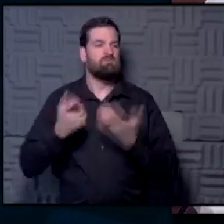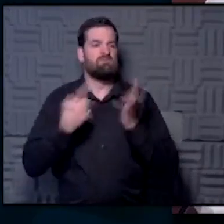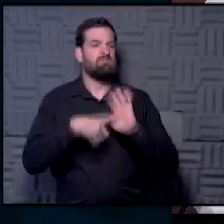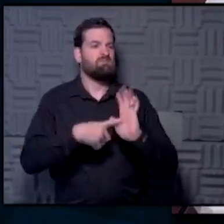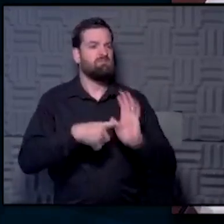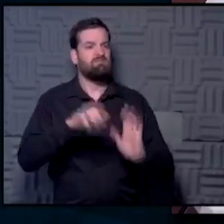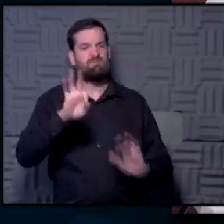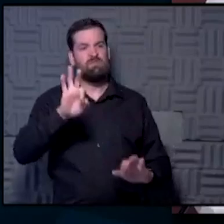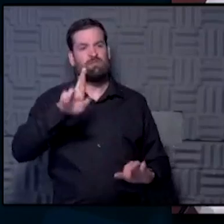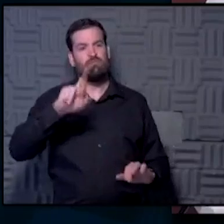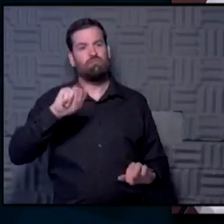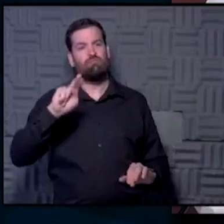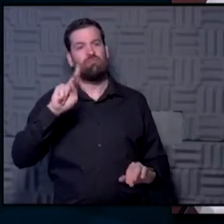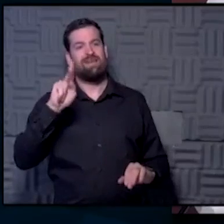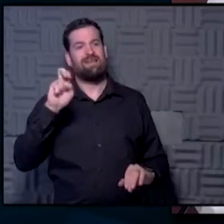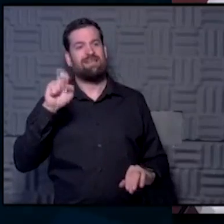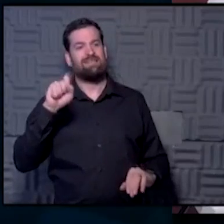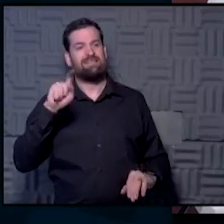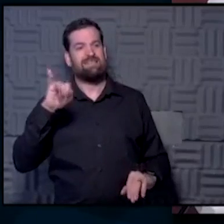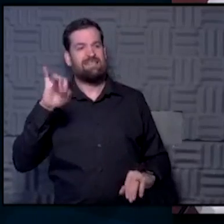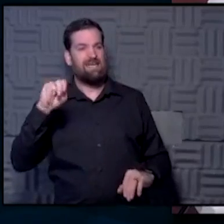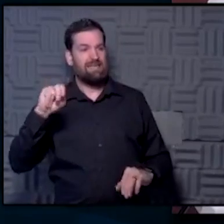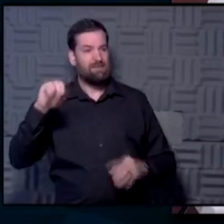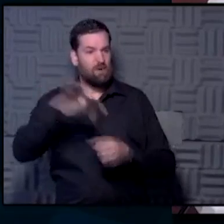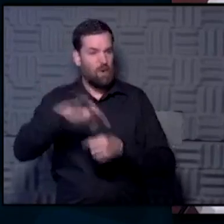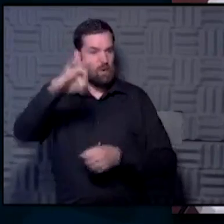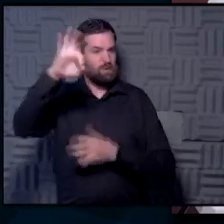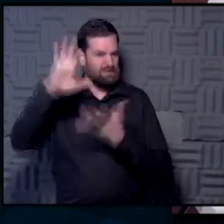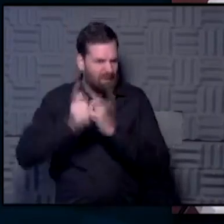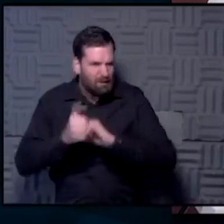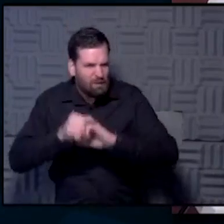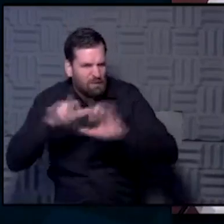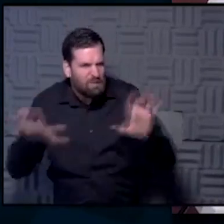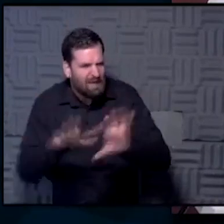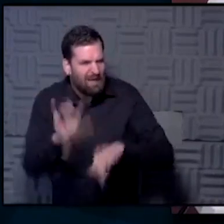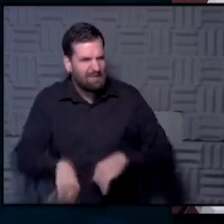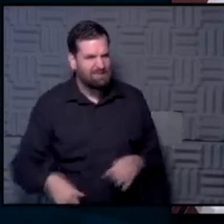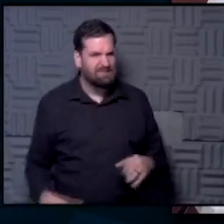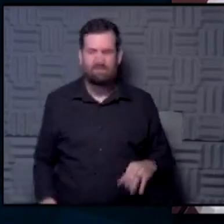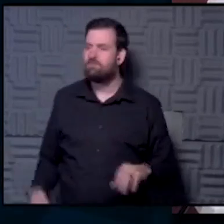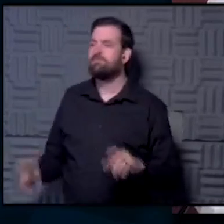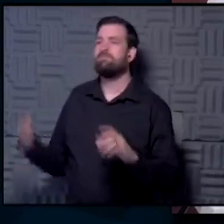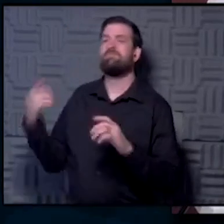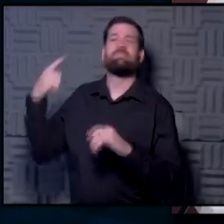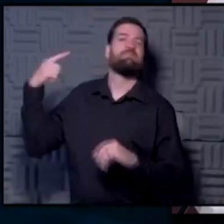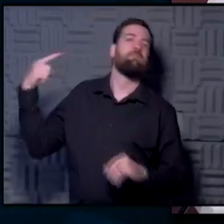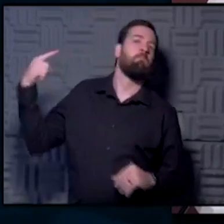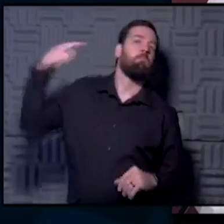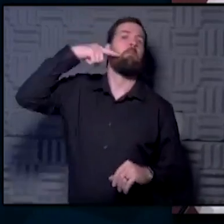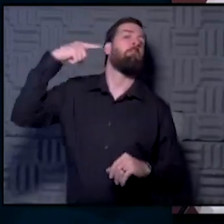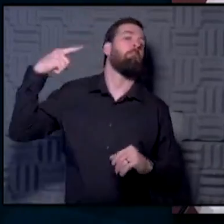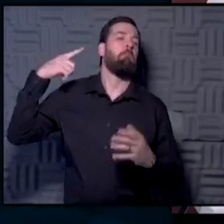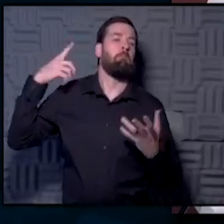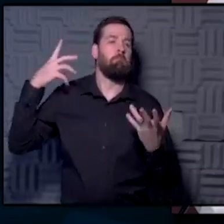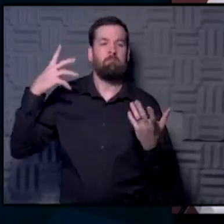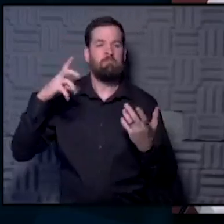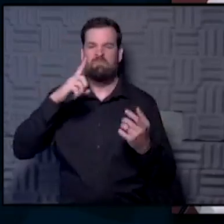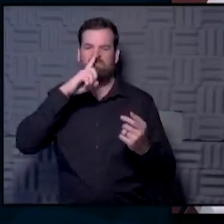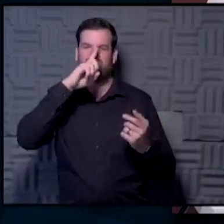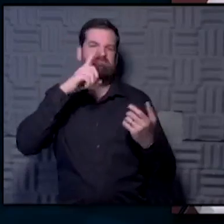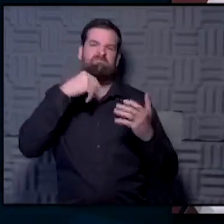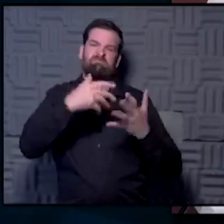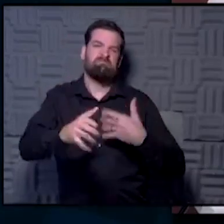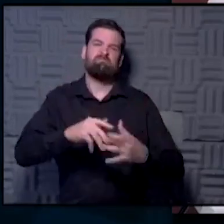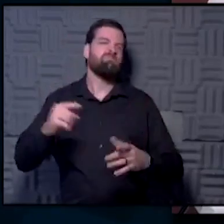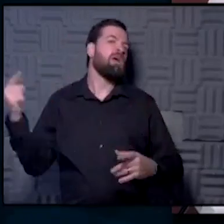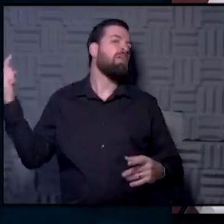Frankenstein or a ghost? Because I think there could be an occupational hazard if you tried to do that. Straight through the ear. Yeah, just don't even bother doing it nasal anymore. So yeah,